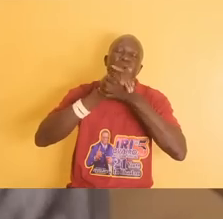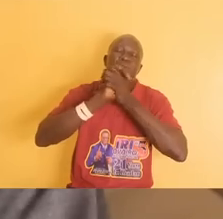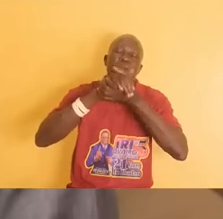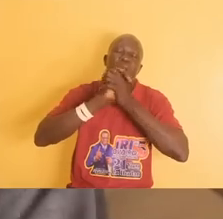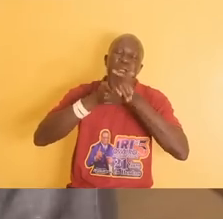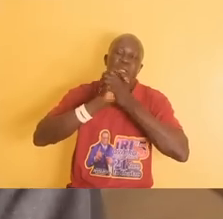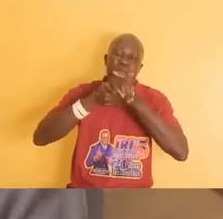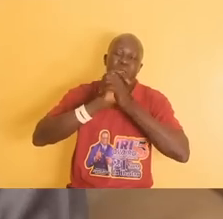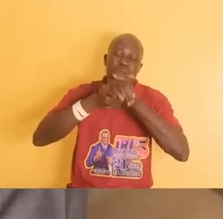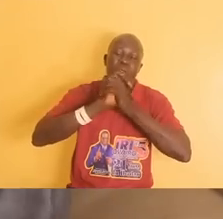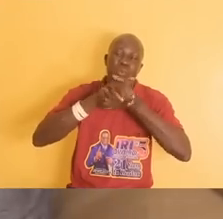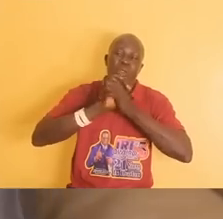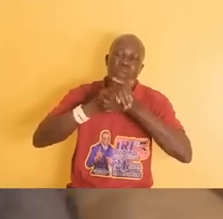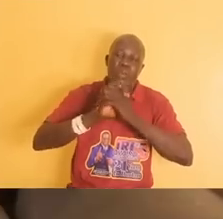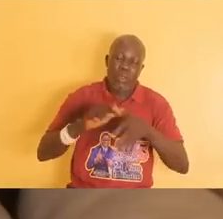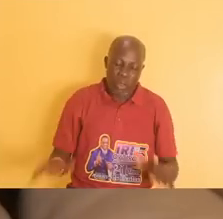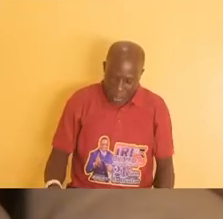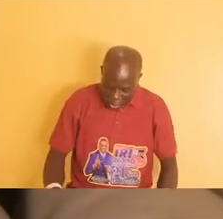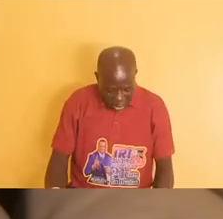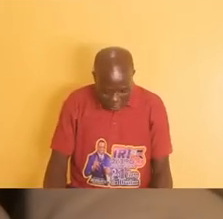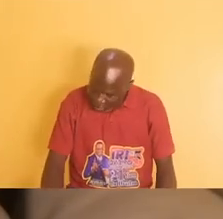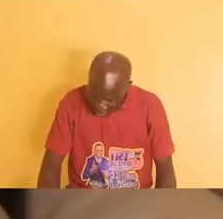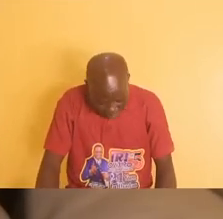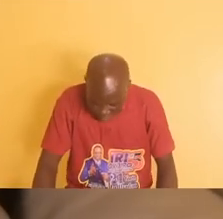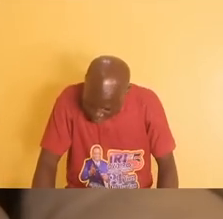Jesu. Oya Jesu.